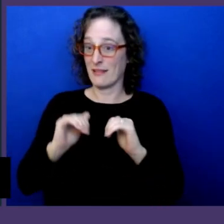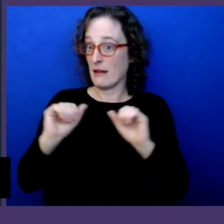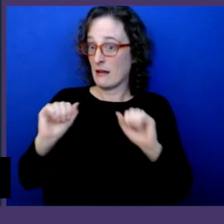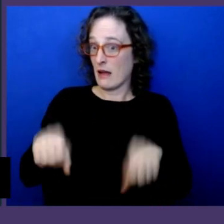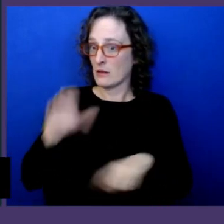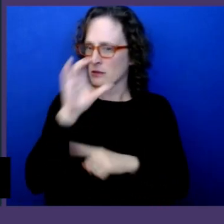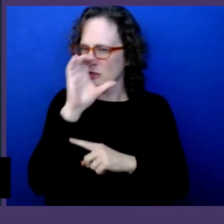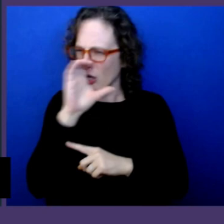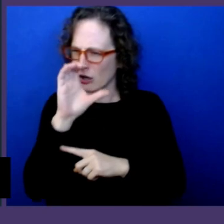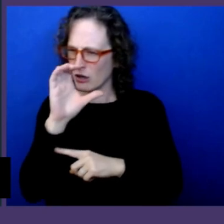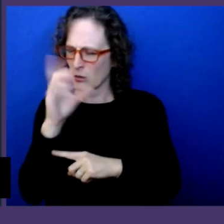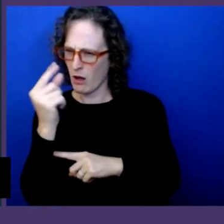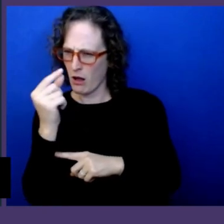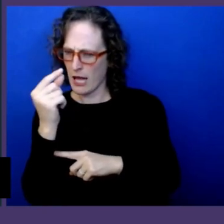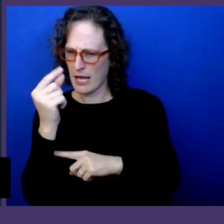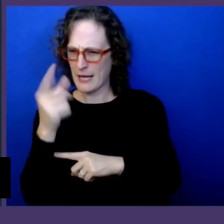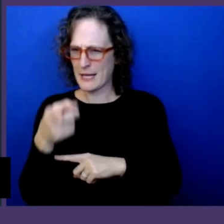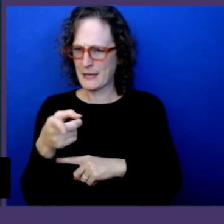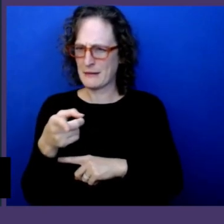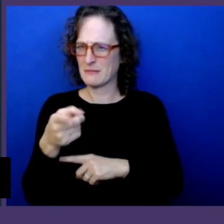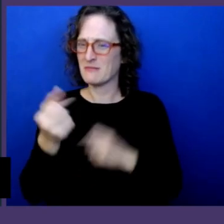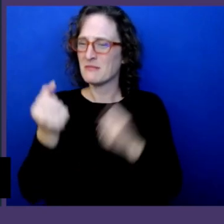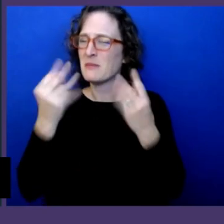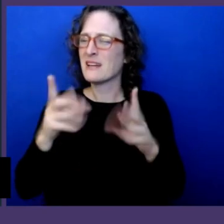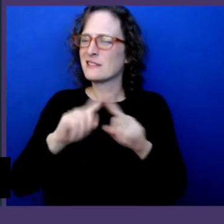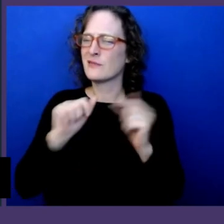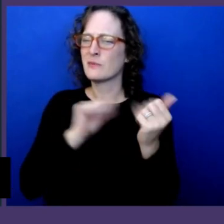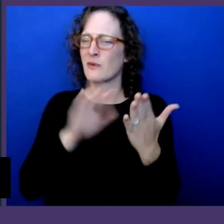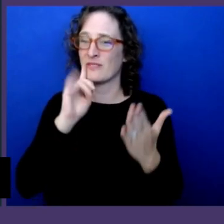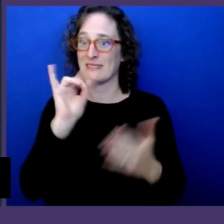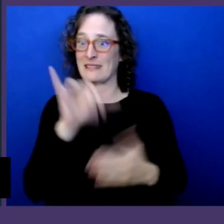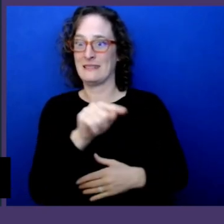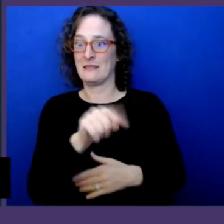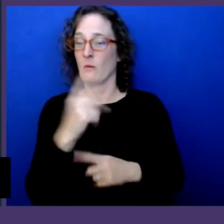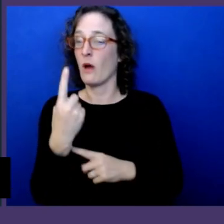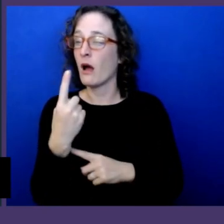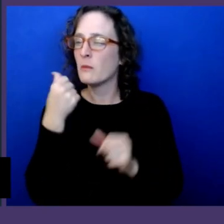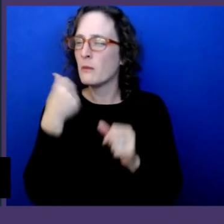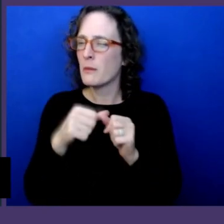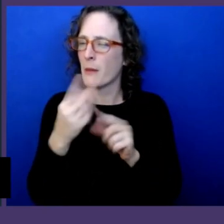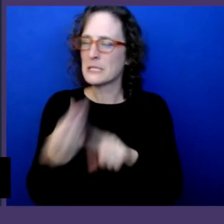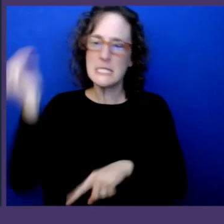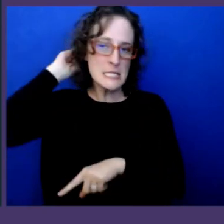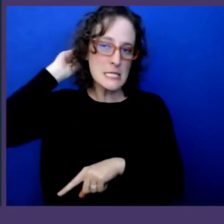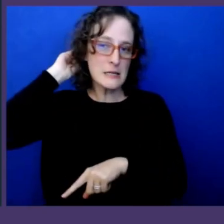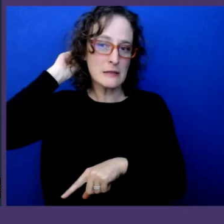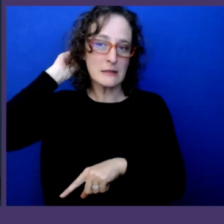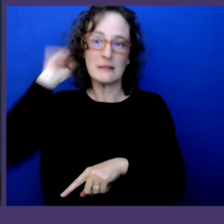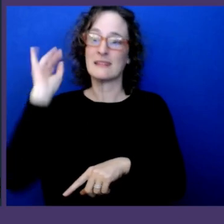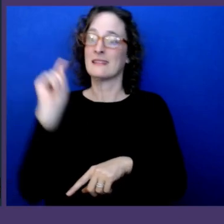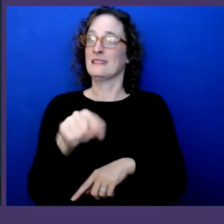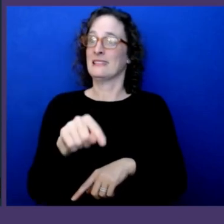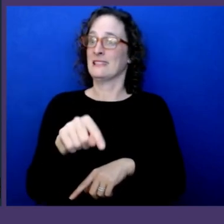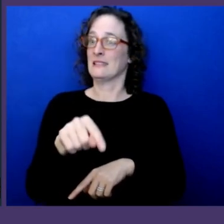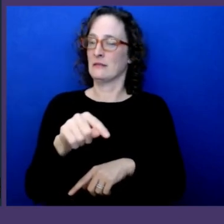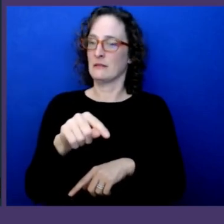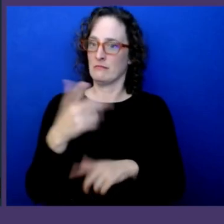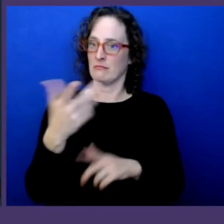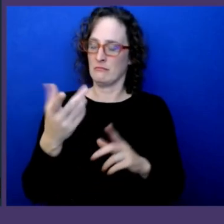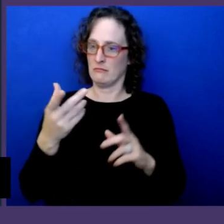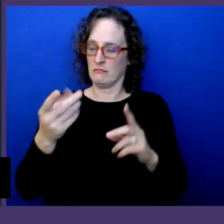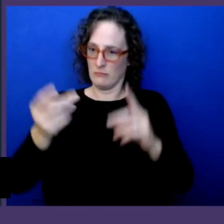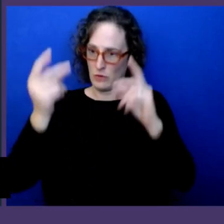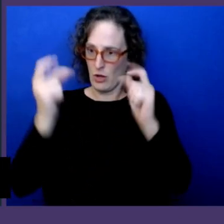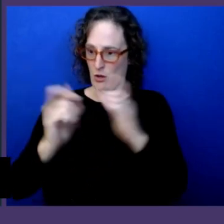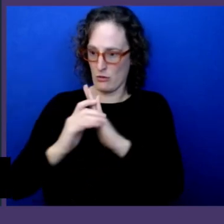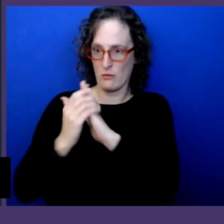lot of techniques for doing that. One thing to keep in mind, again, is that these transformers by default may not know what they don't know. So you may even